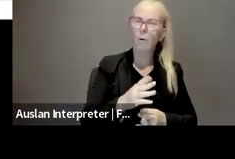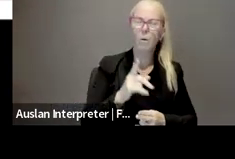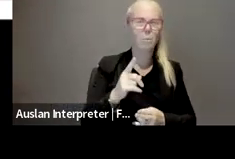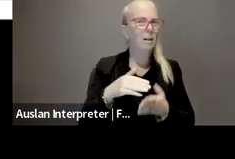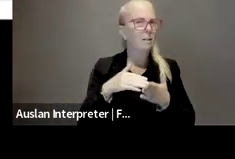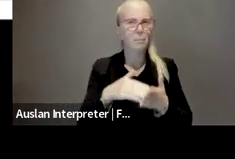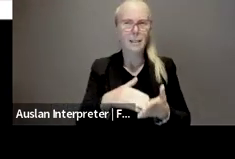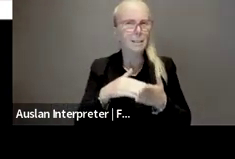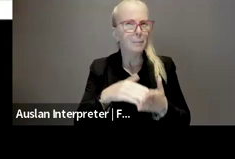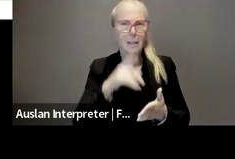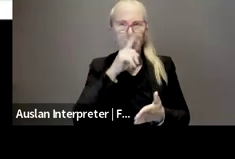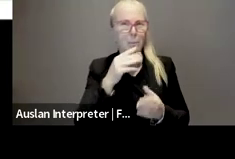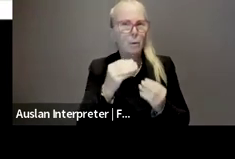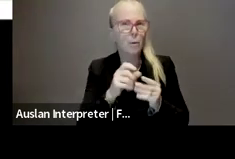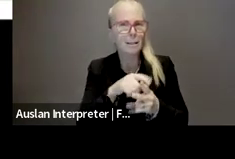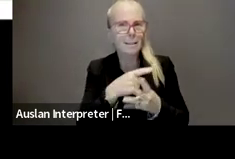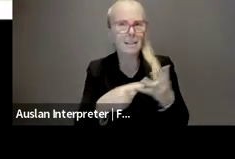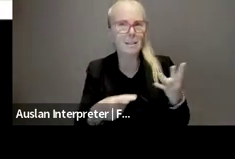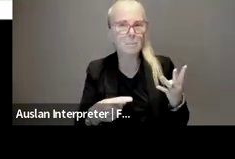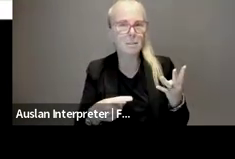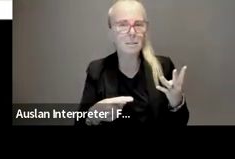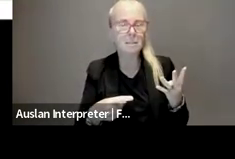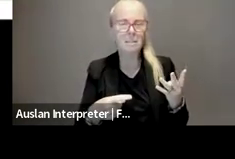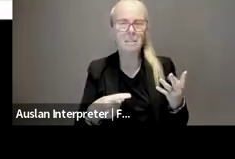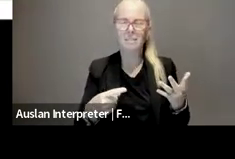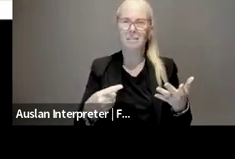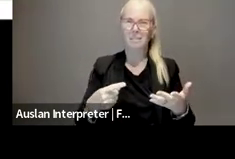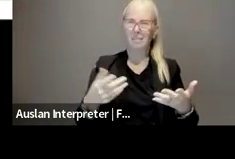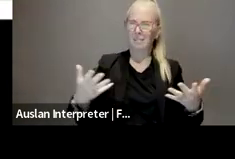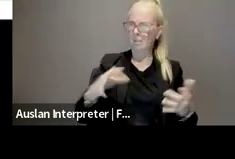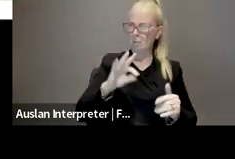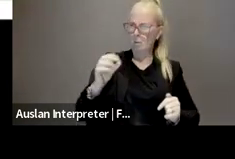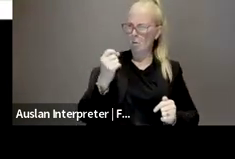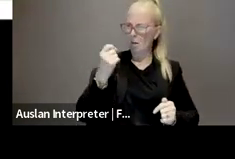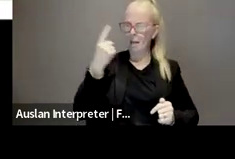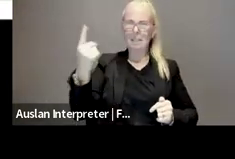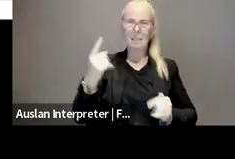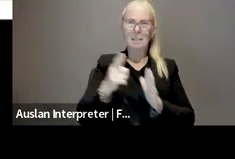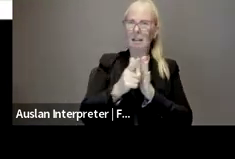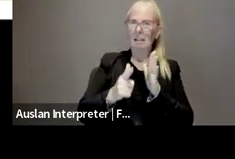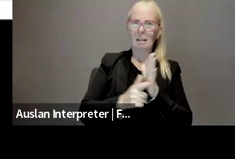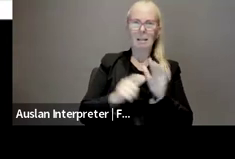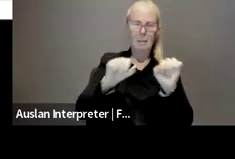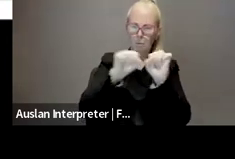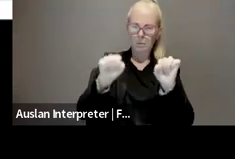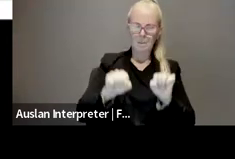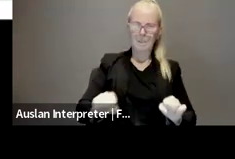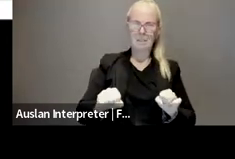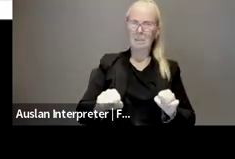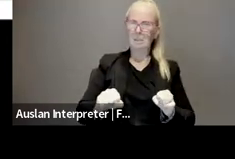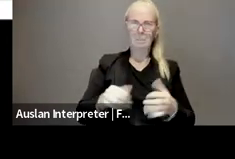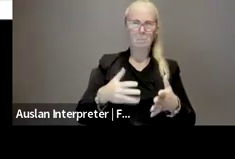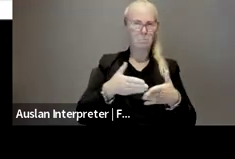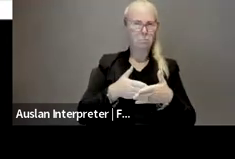left navigating complex and inaccessible legal landscape. Laws and legal services are often difficult